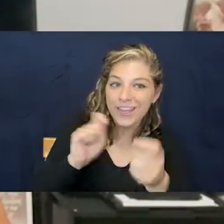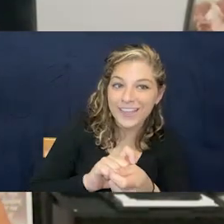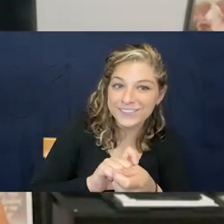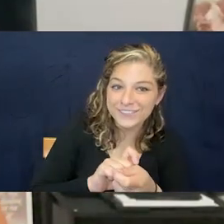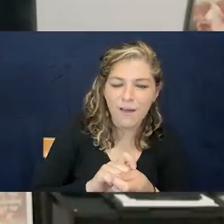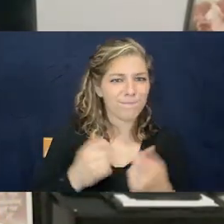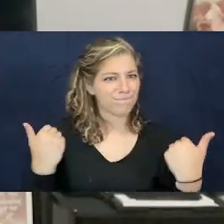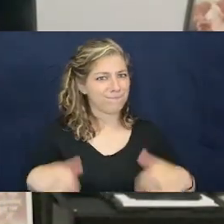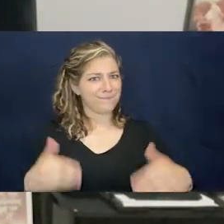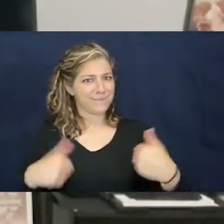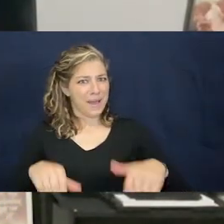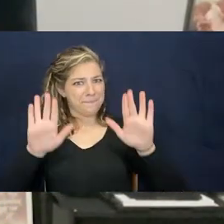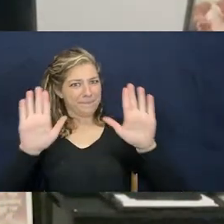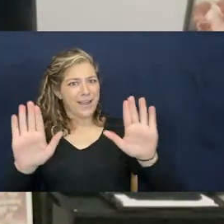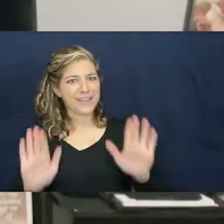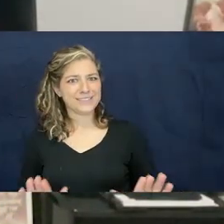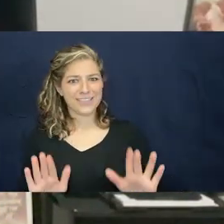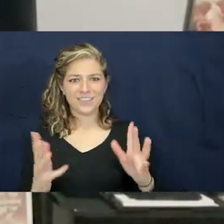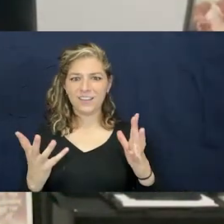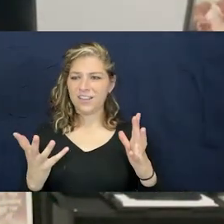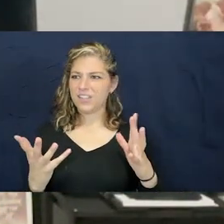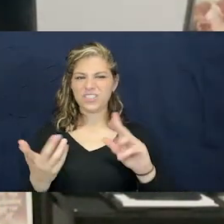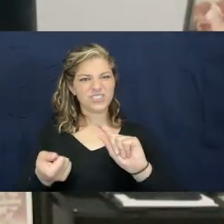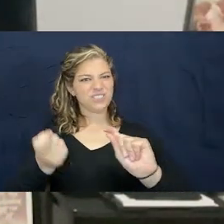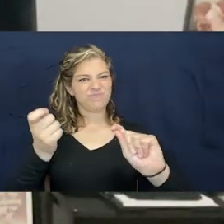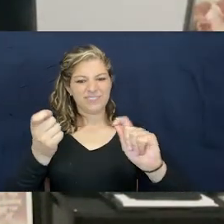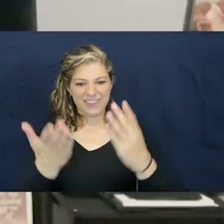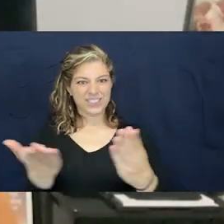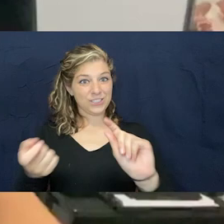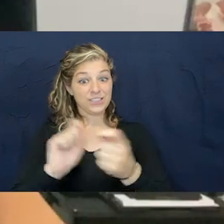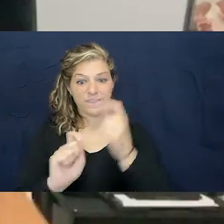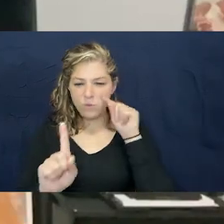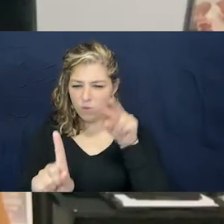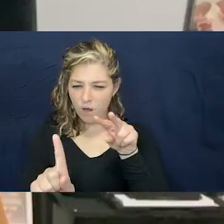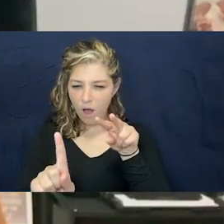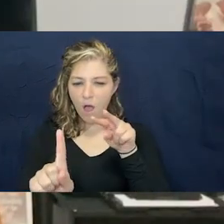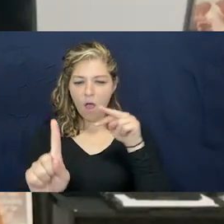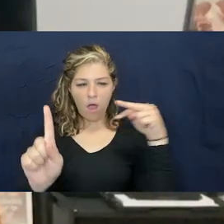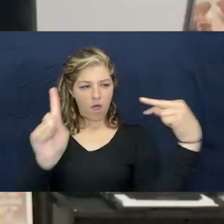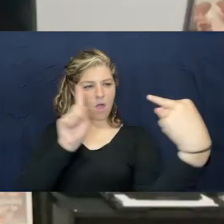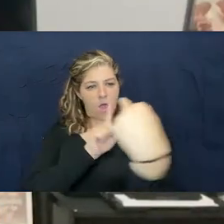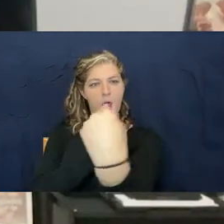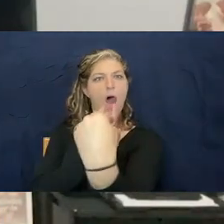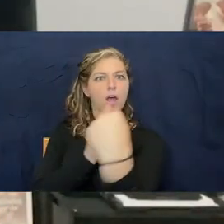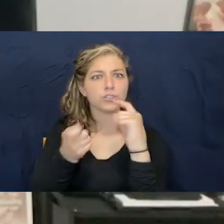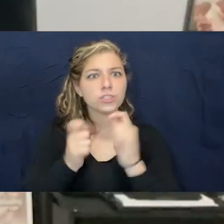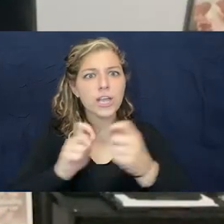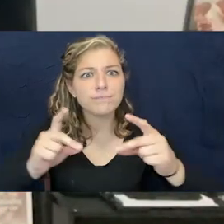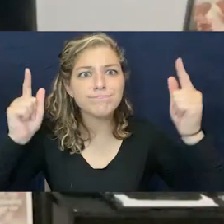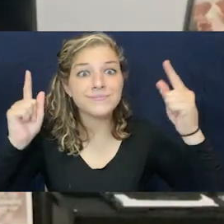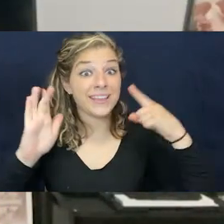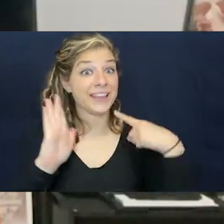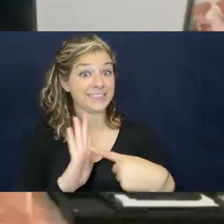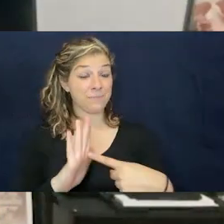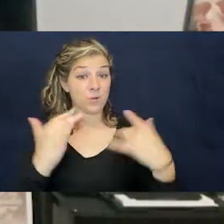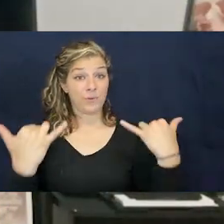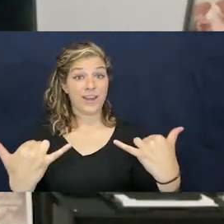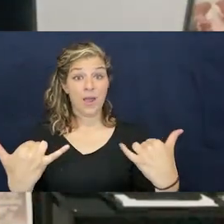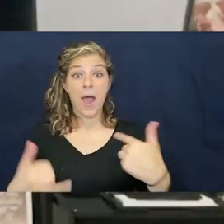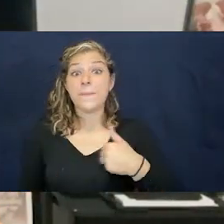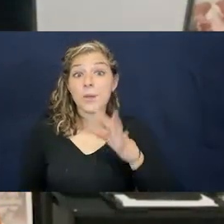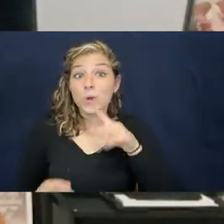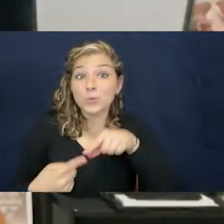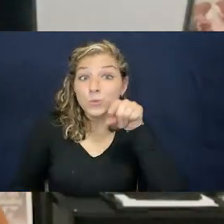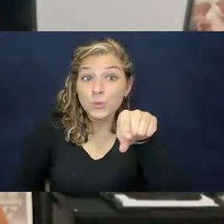how you change. Isn't it amazing how things just change if you look at it differently? For example, right